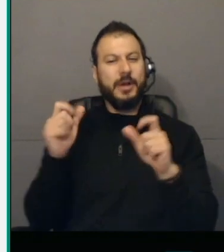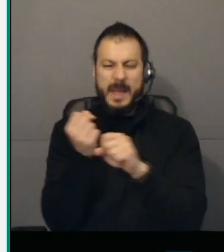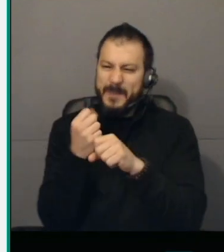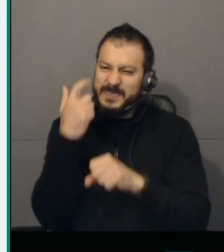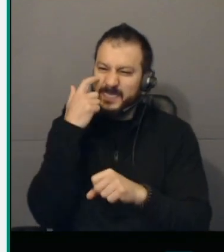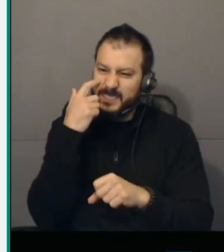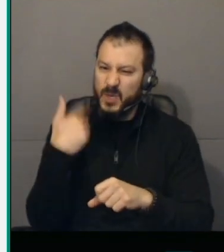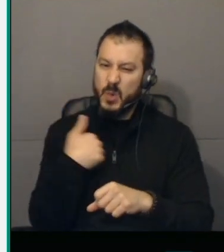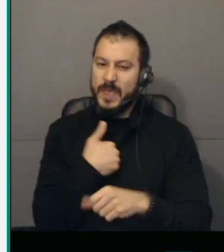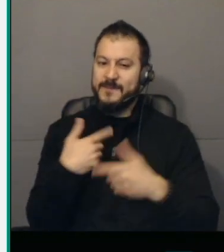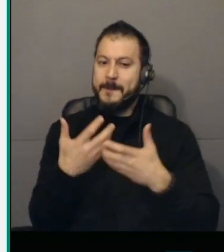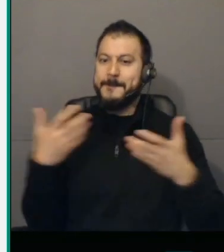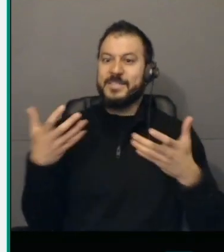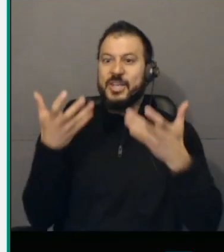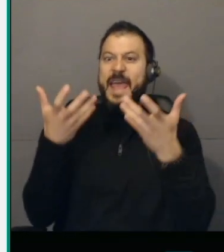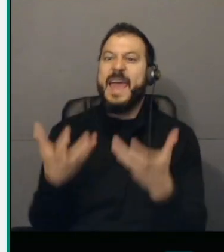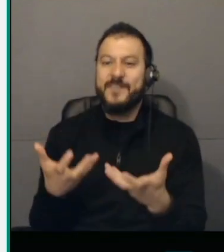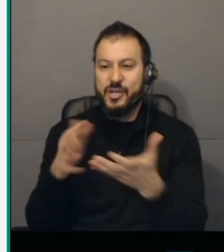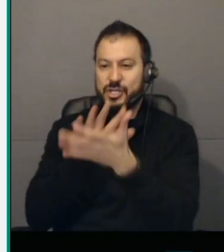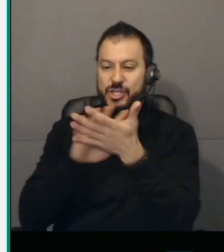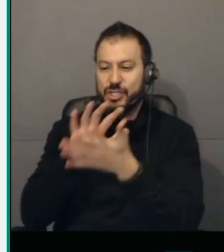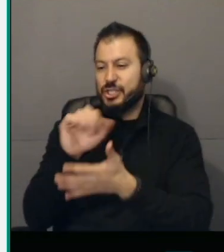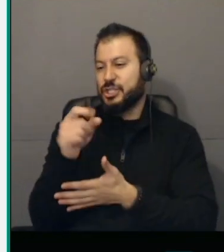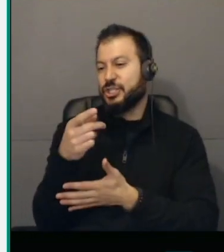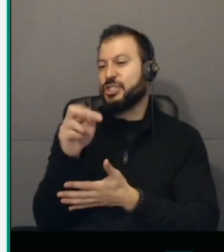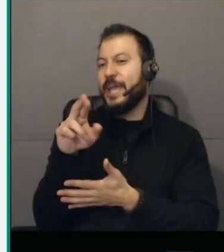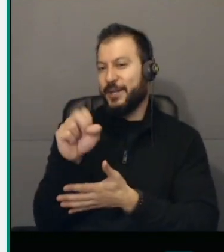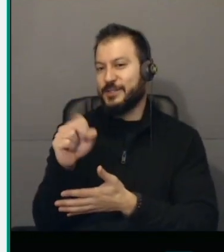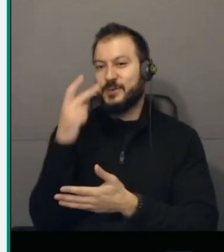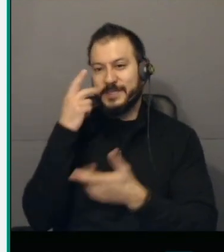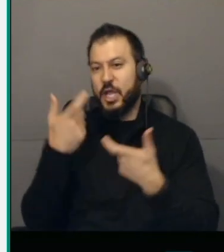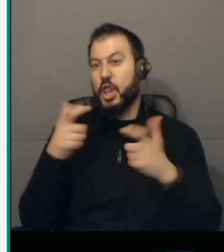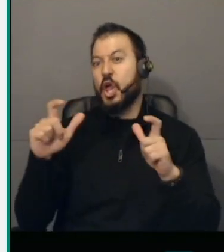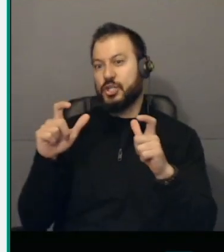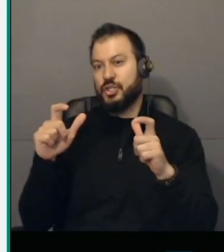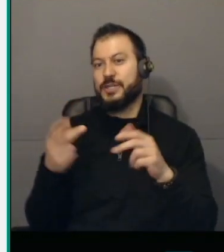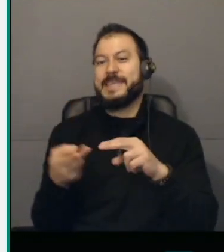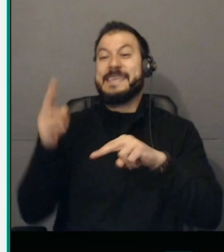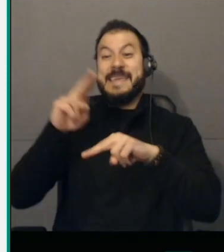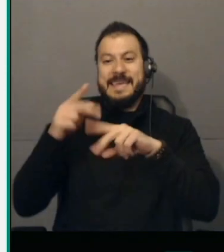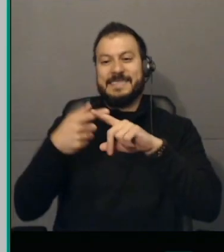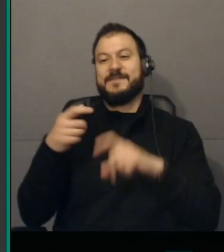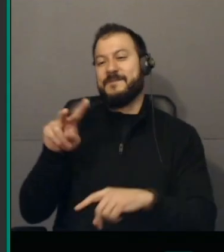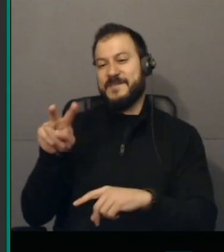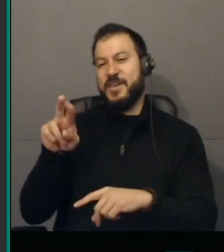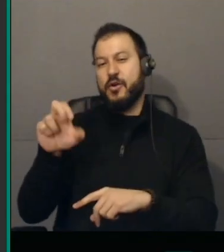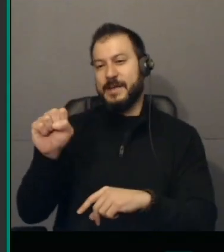makes sense because we have much heavier shaders, and so you'll see larger gains from VRS.